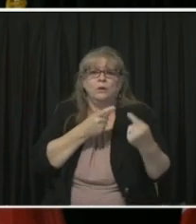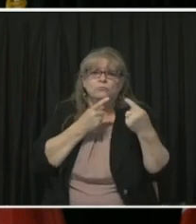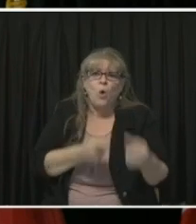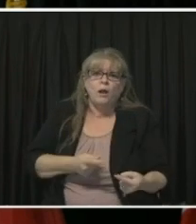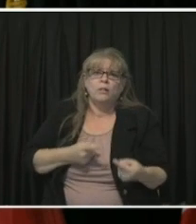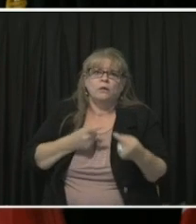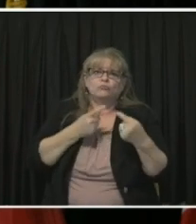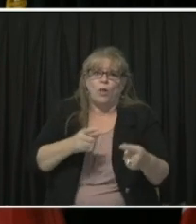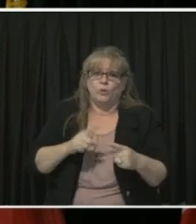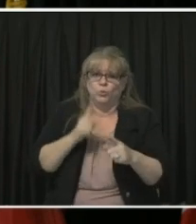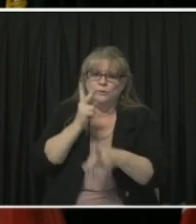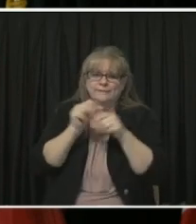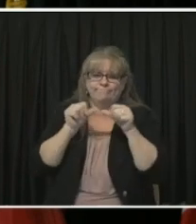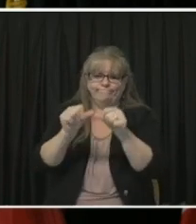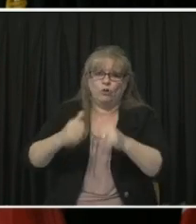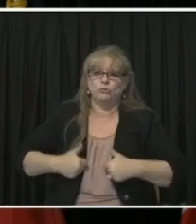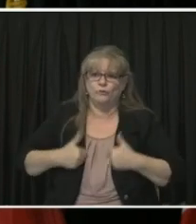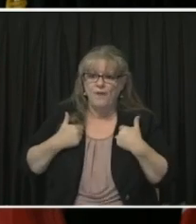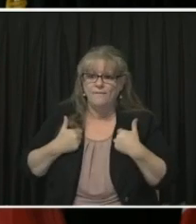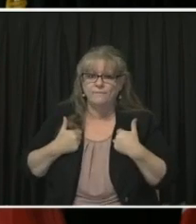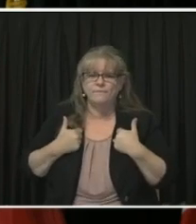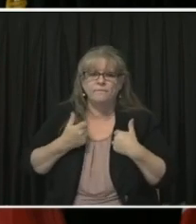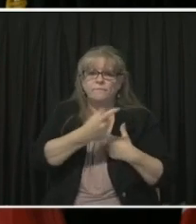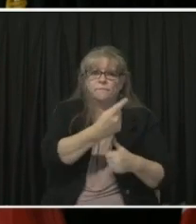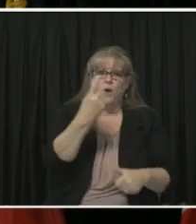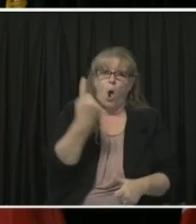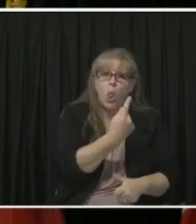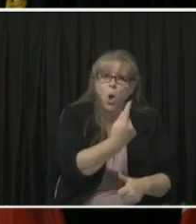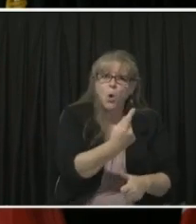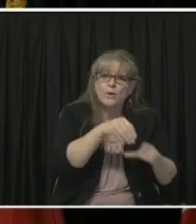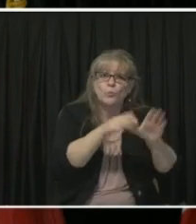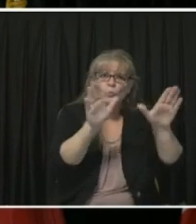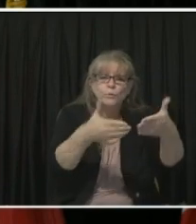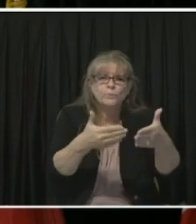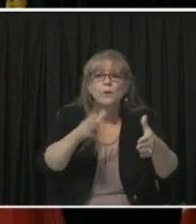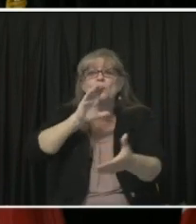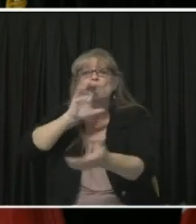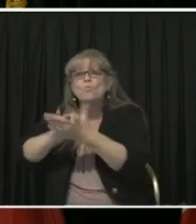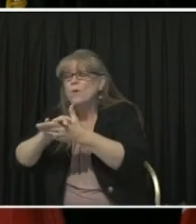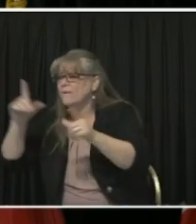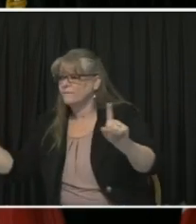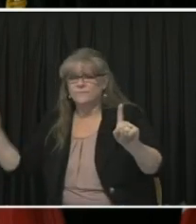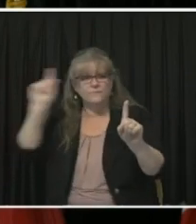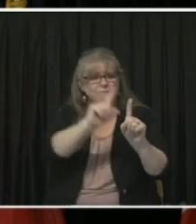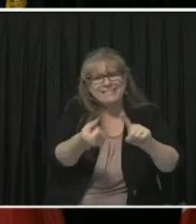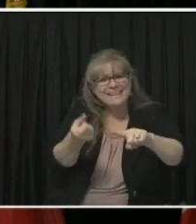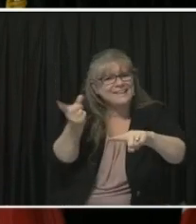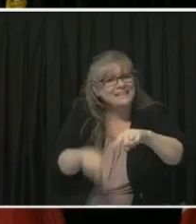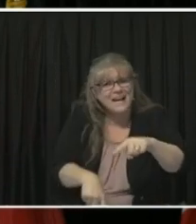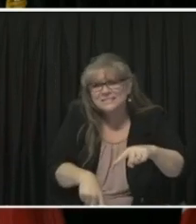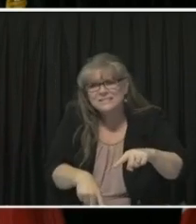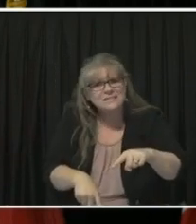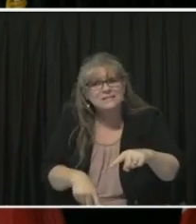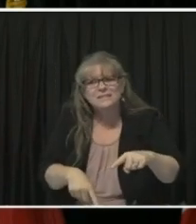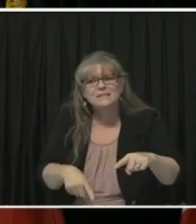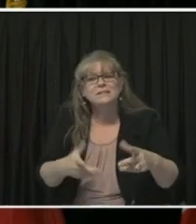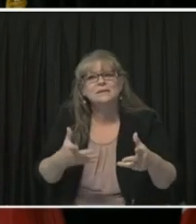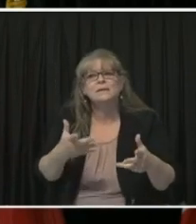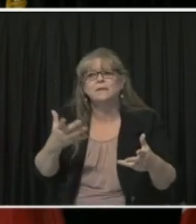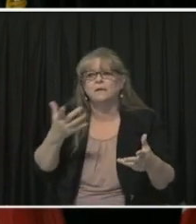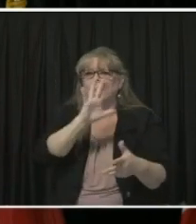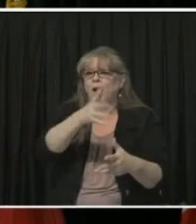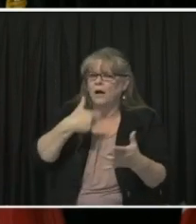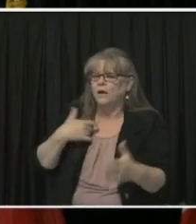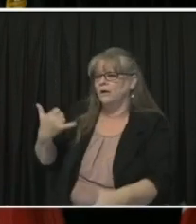you. I will never forget talking to his wife on the phone and enduring the difficulty of when she said, I know you